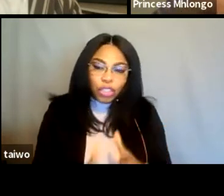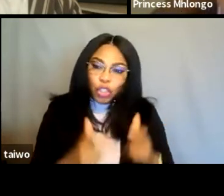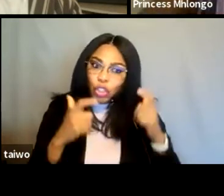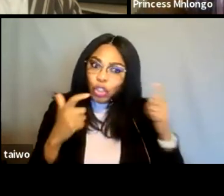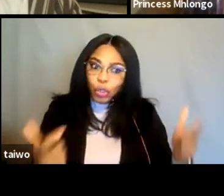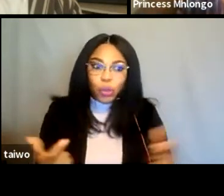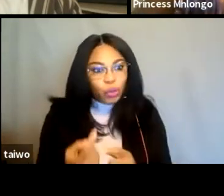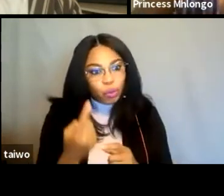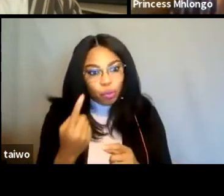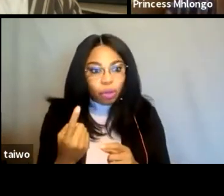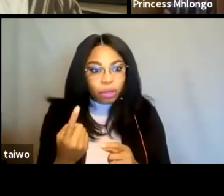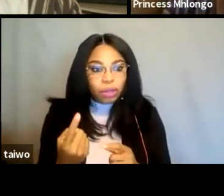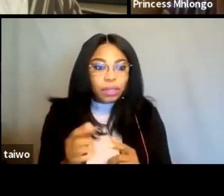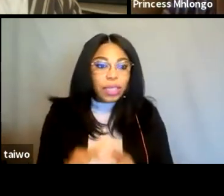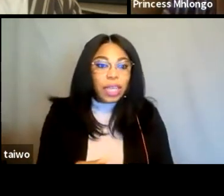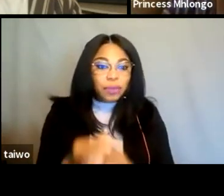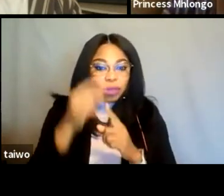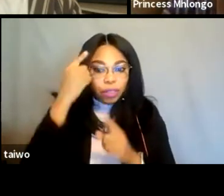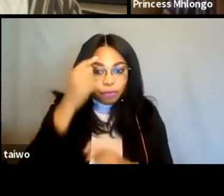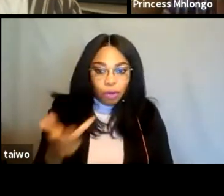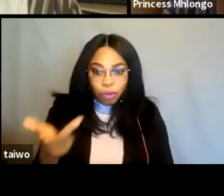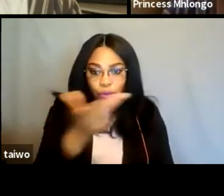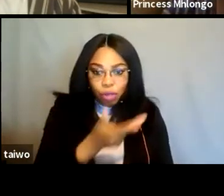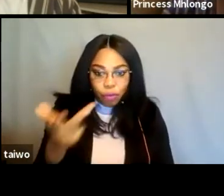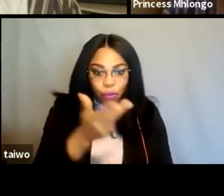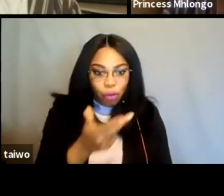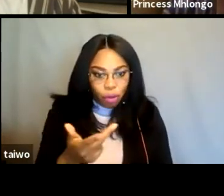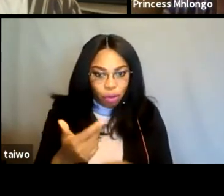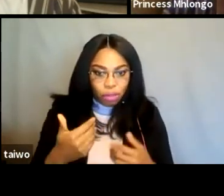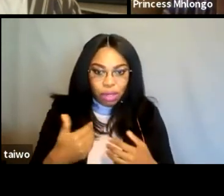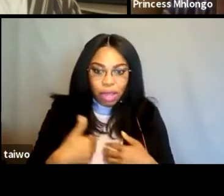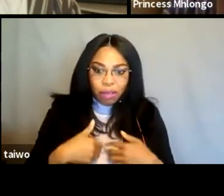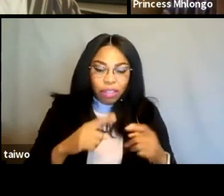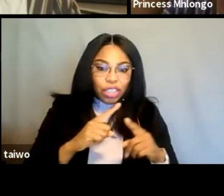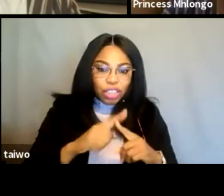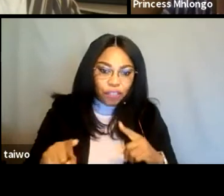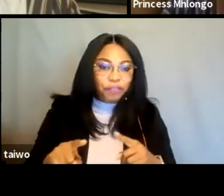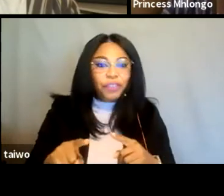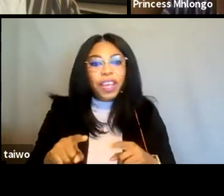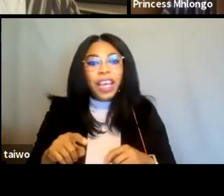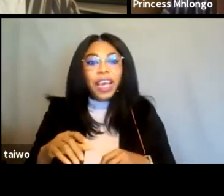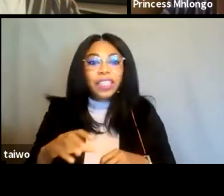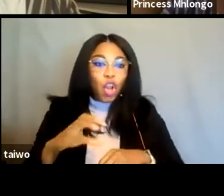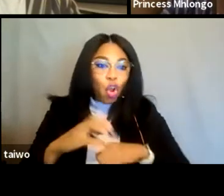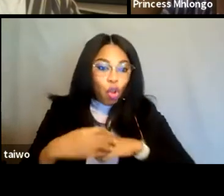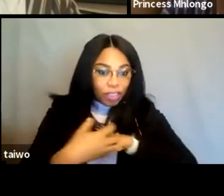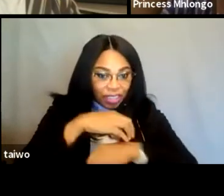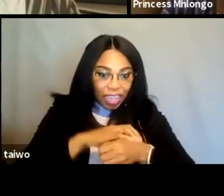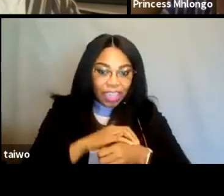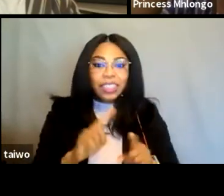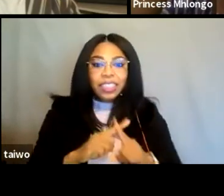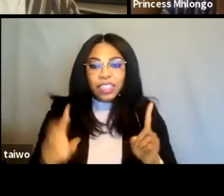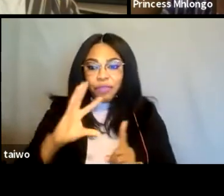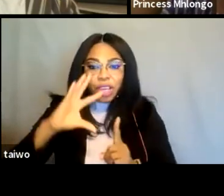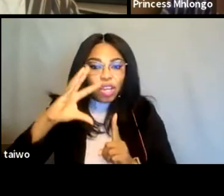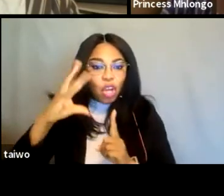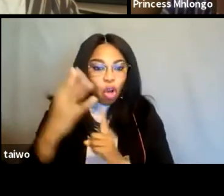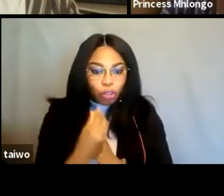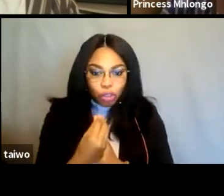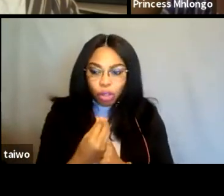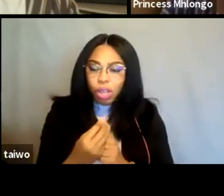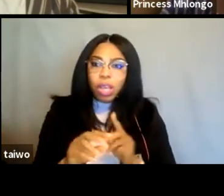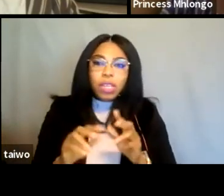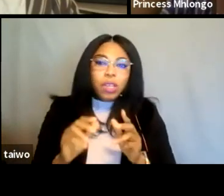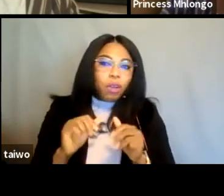one, especially for the three of you. You're working across different continents, different cultures, and you have to always constantly look for language